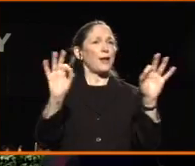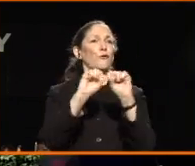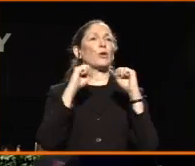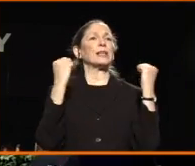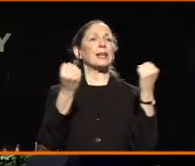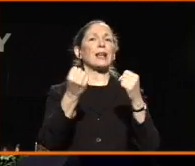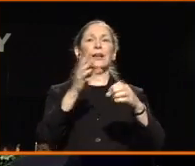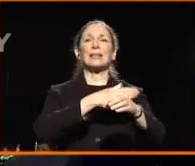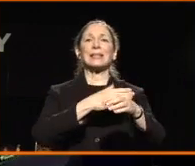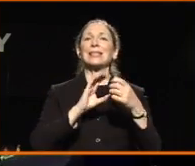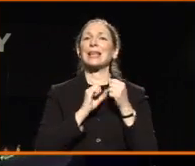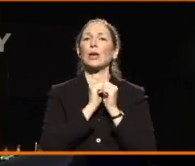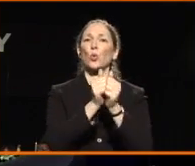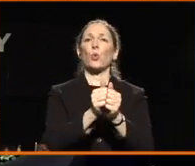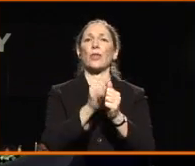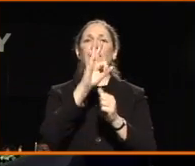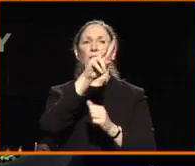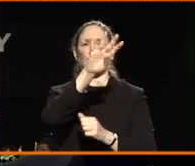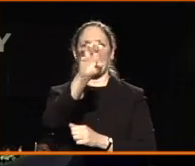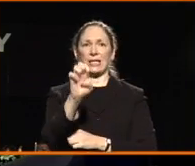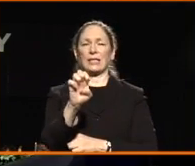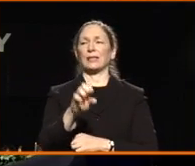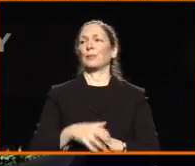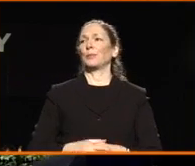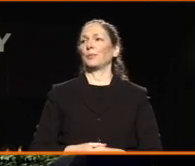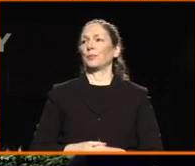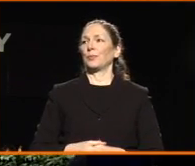society. Sing along with Felice.